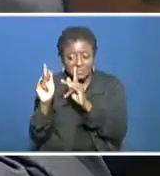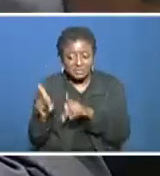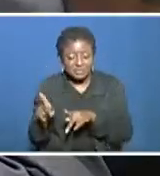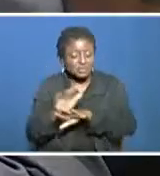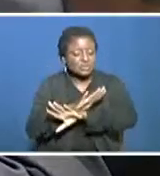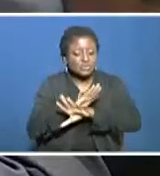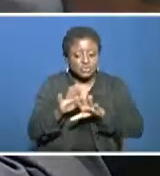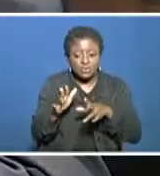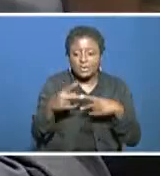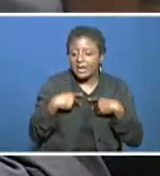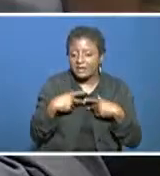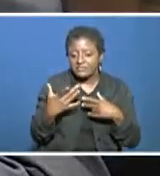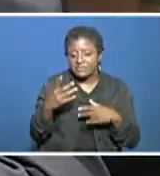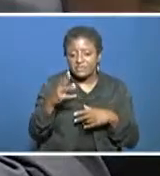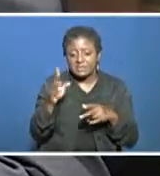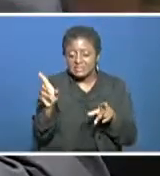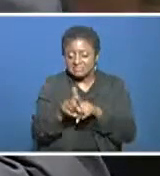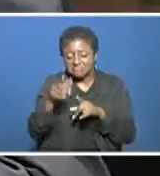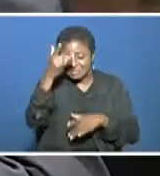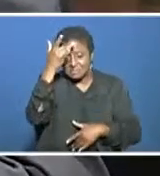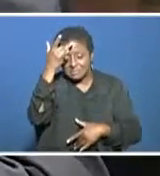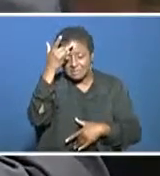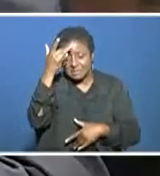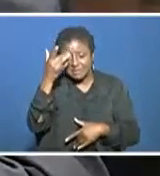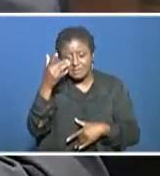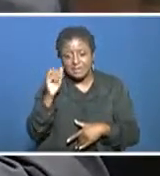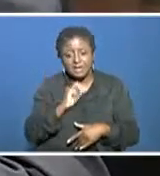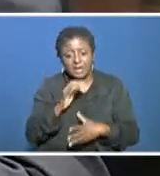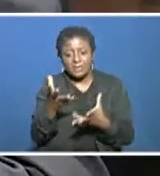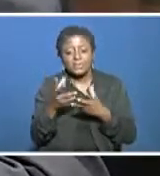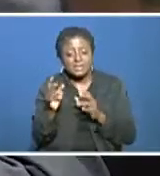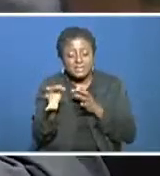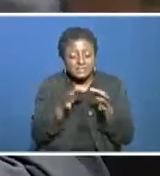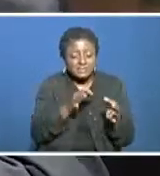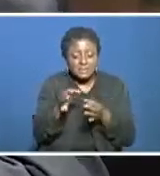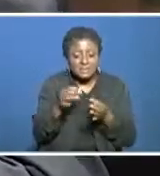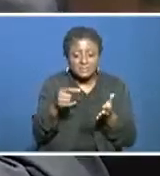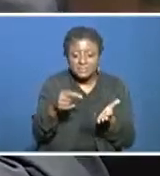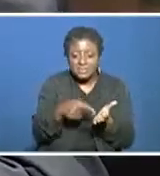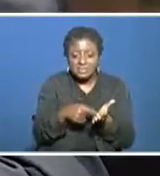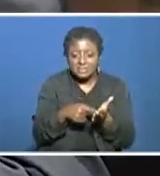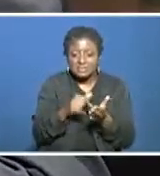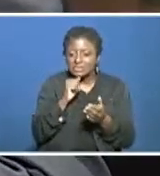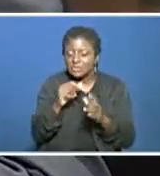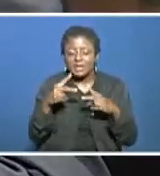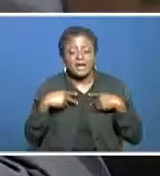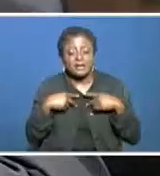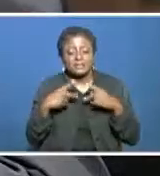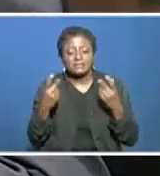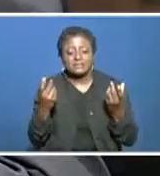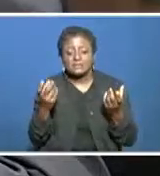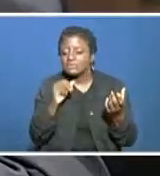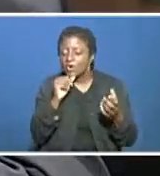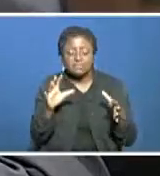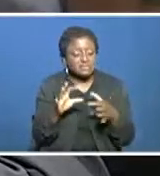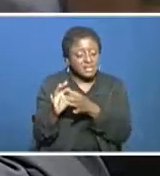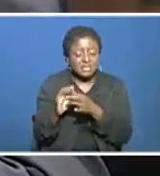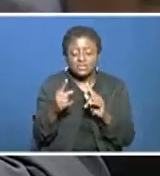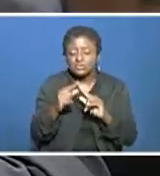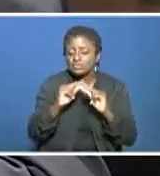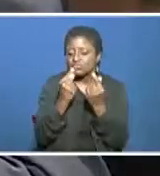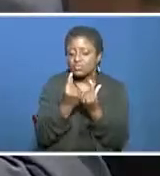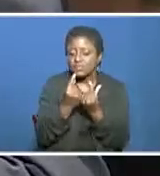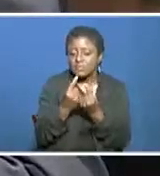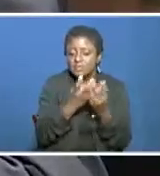clear that this case has nothing to do with our delegation that went to Rwanda, and it was a case